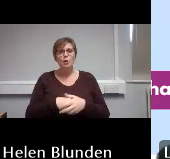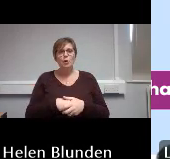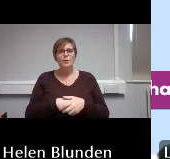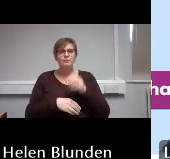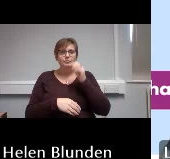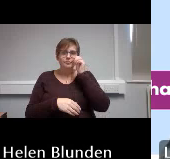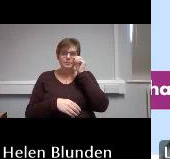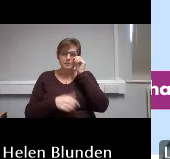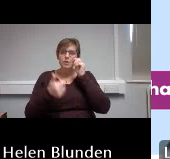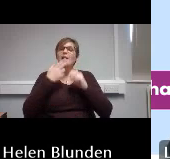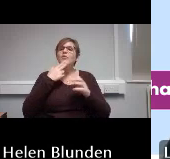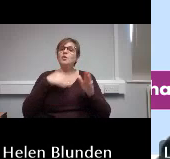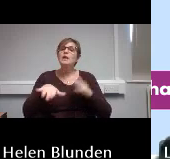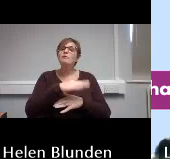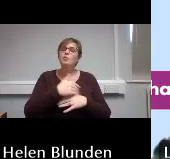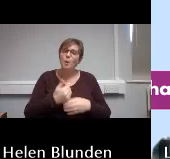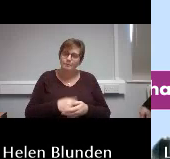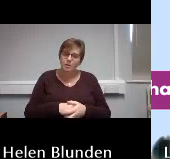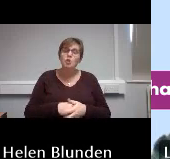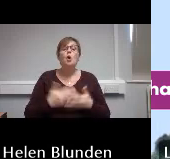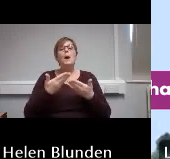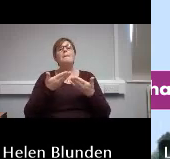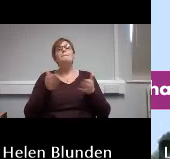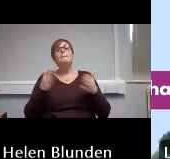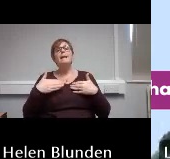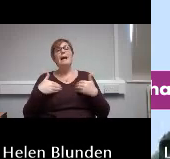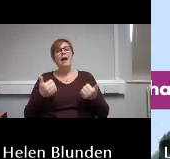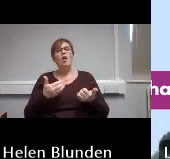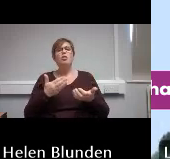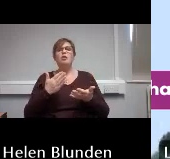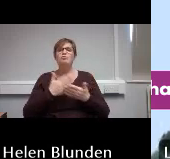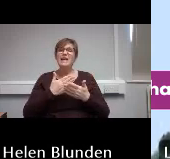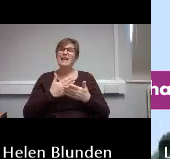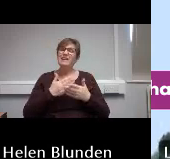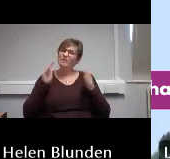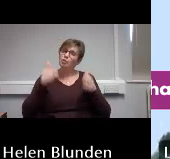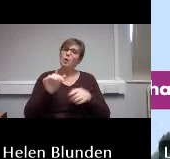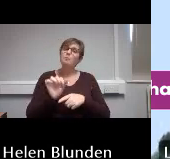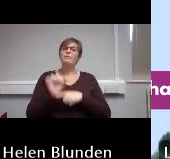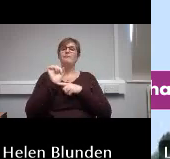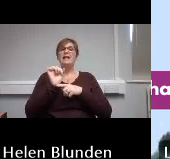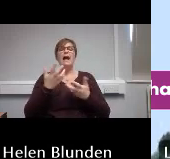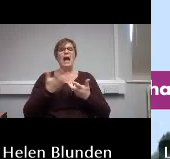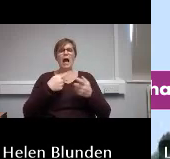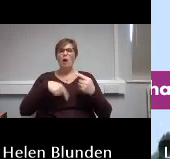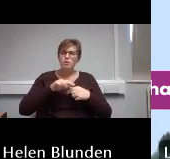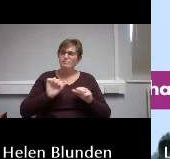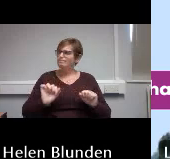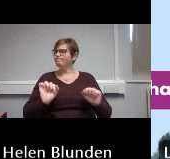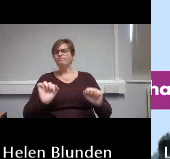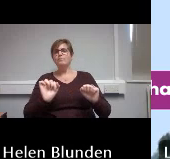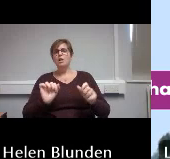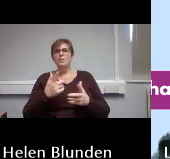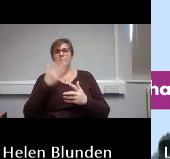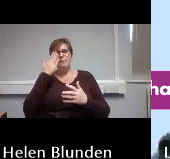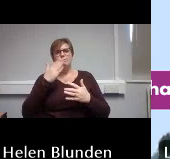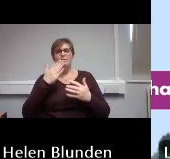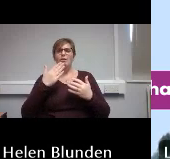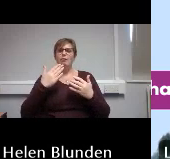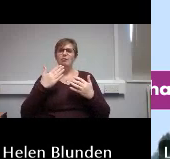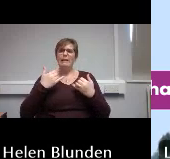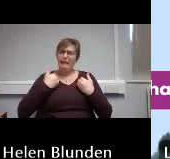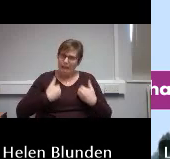Good afternoon, everyone. So public health is mainly about prevention. So how do we prevent mental ill health in the first place?